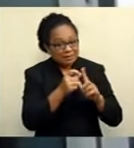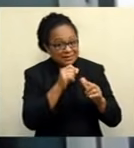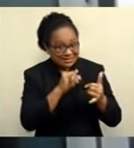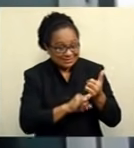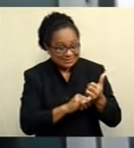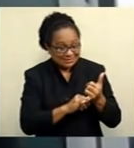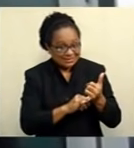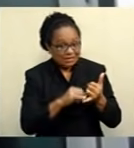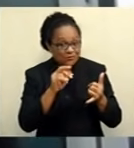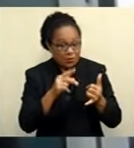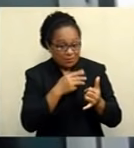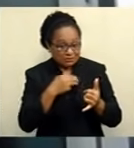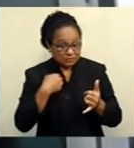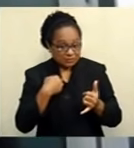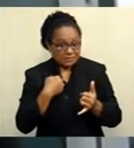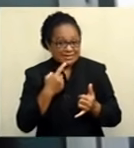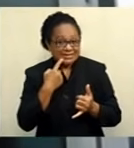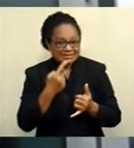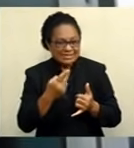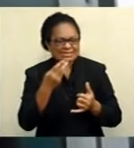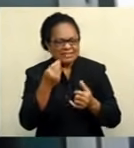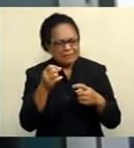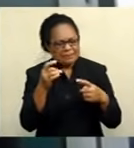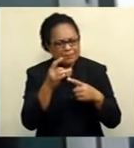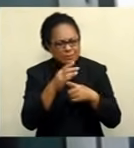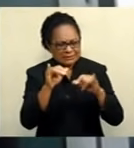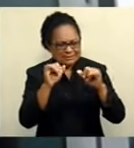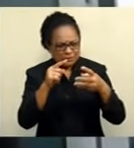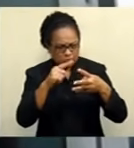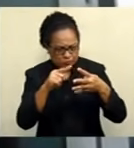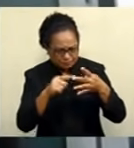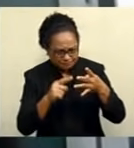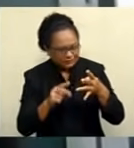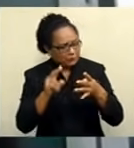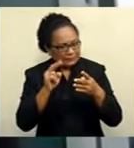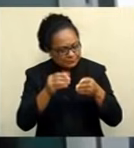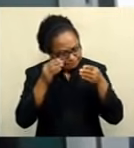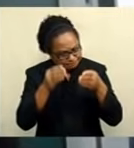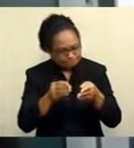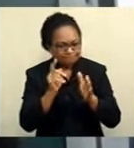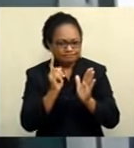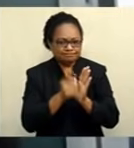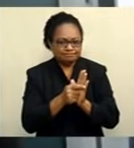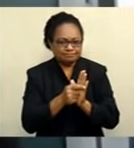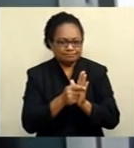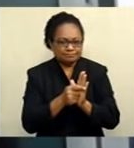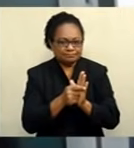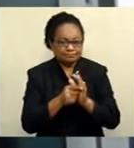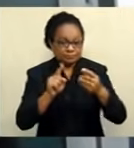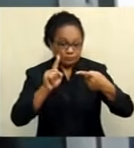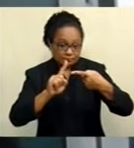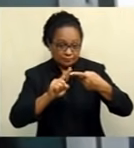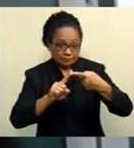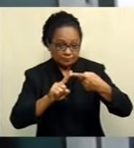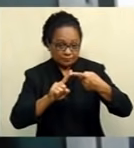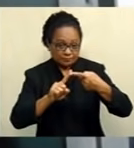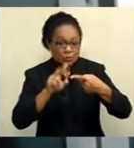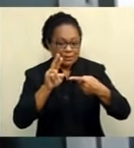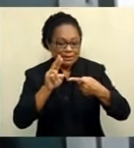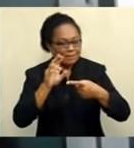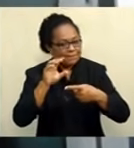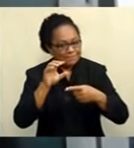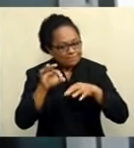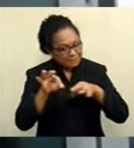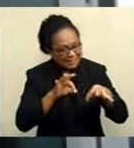there are certain pertinent issues that we have to address immediately. One is we need to plan